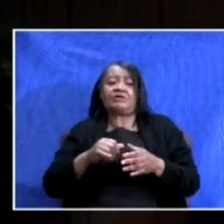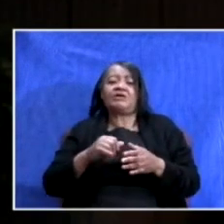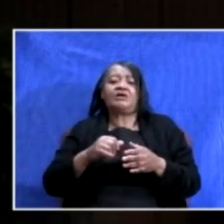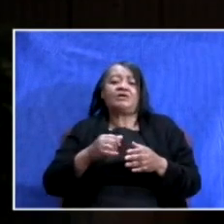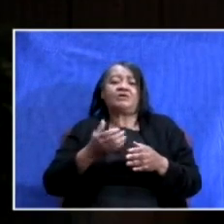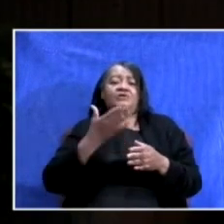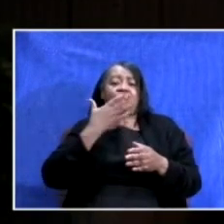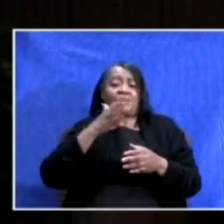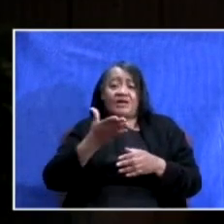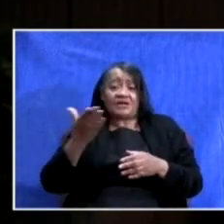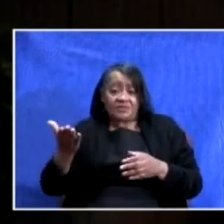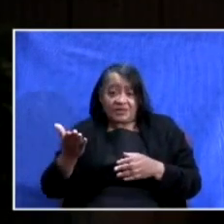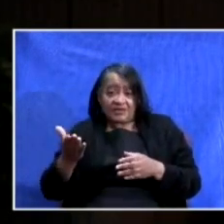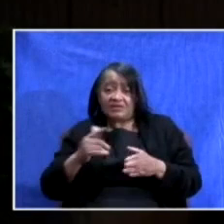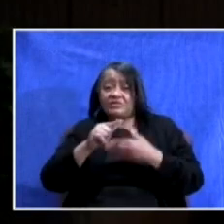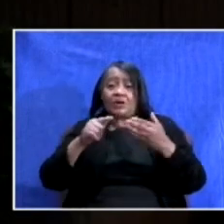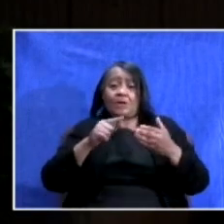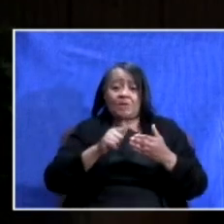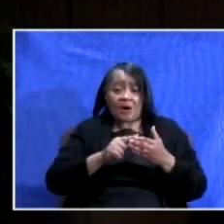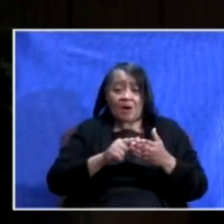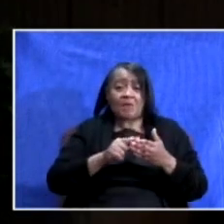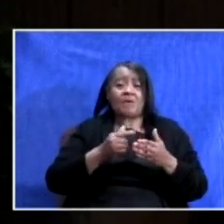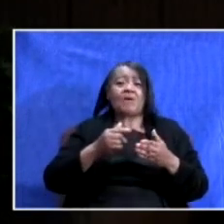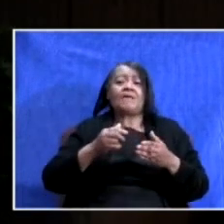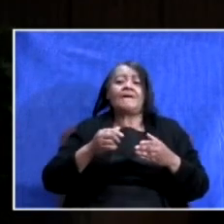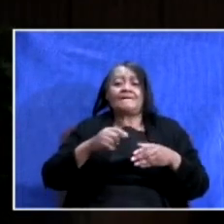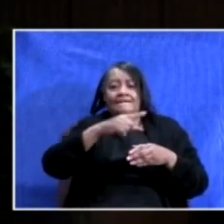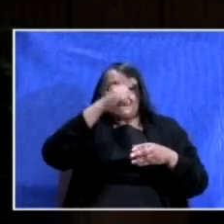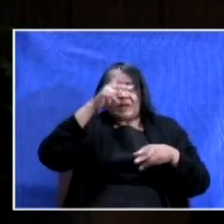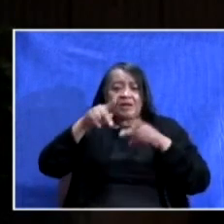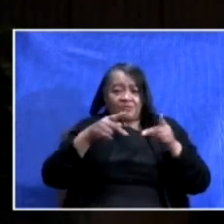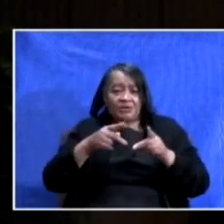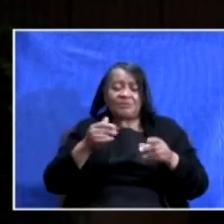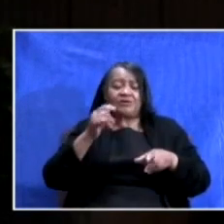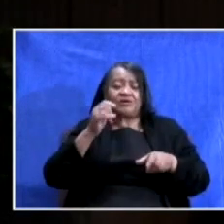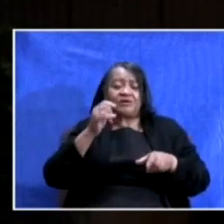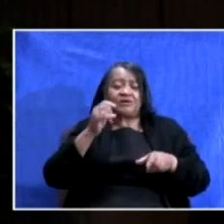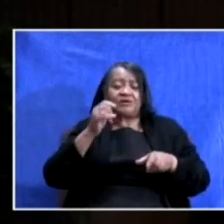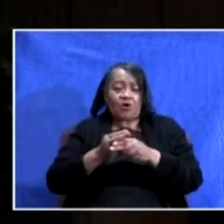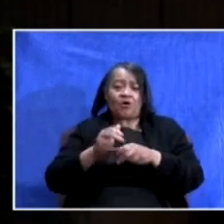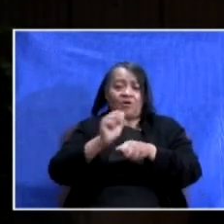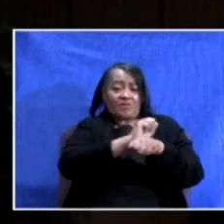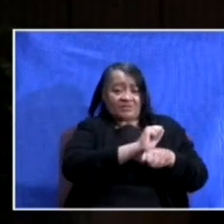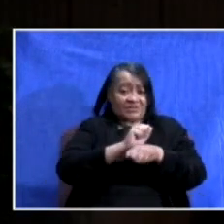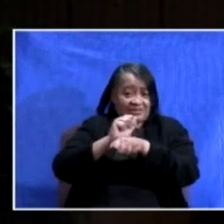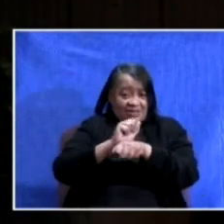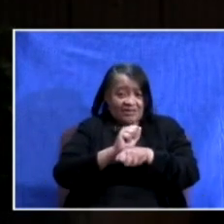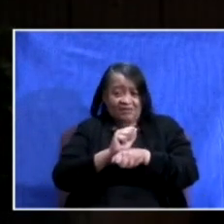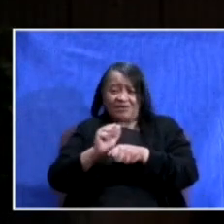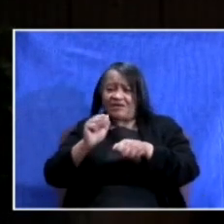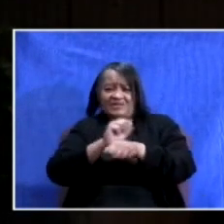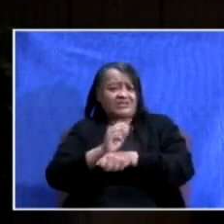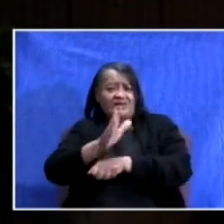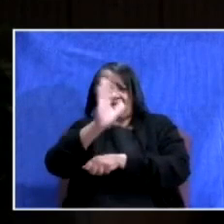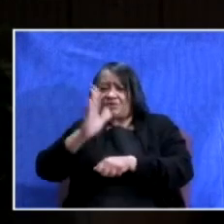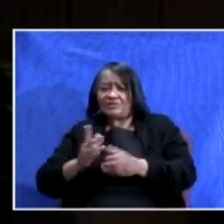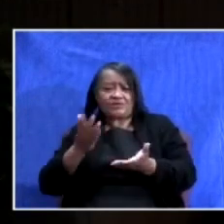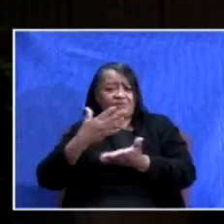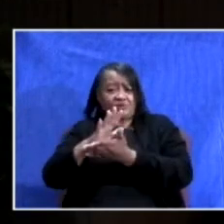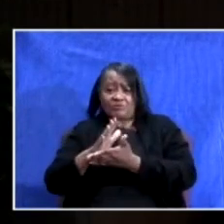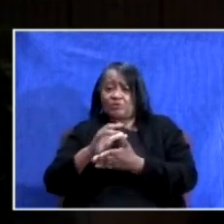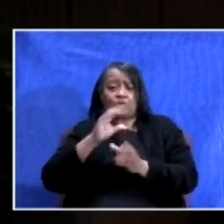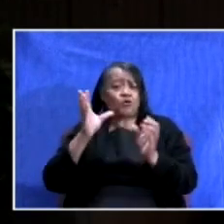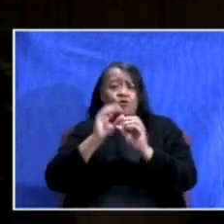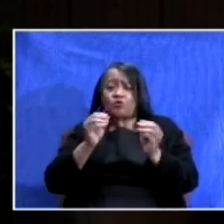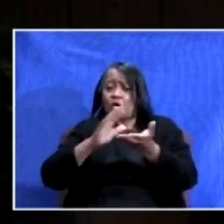slavery. We got it wrong, and we have never gotten this thing right. And so we don't have